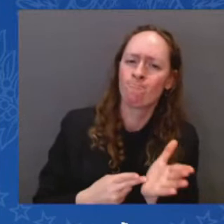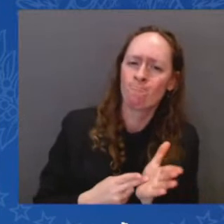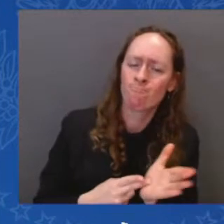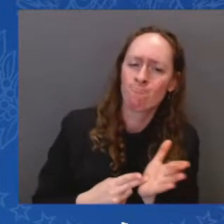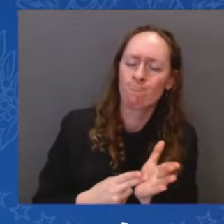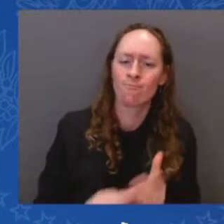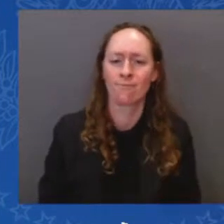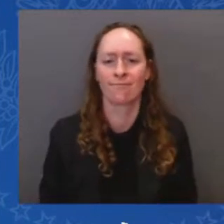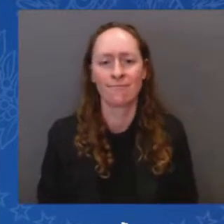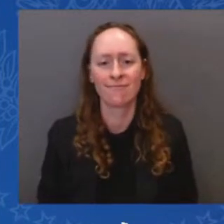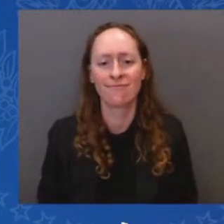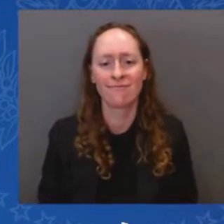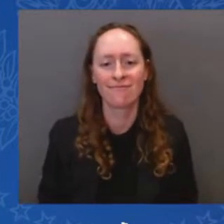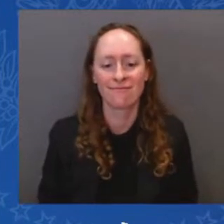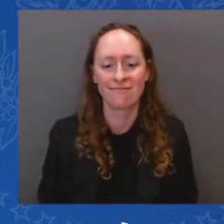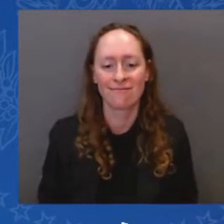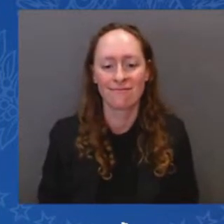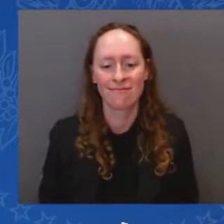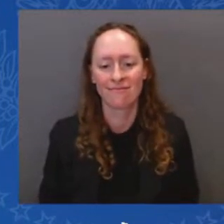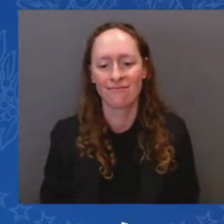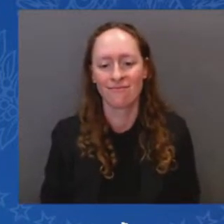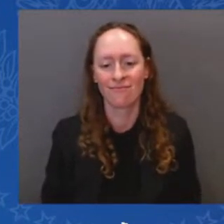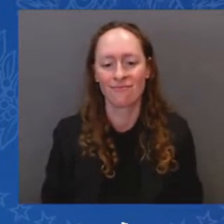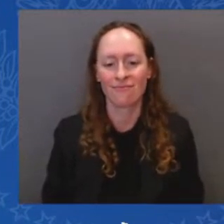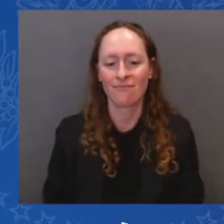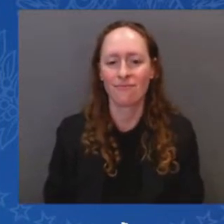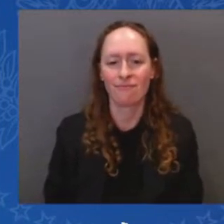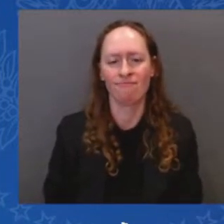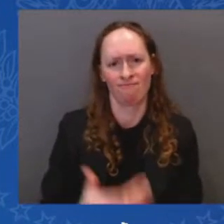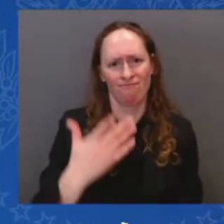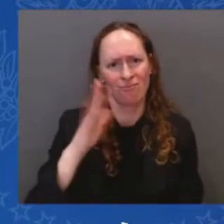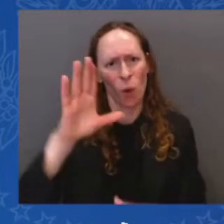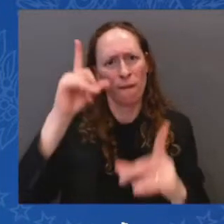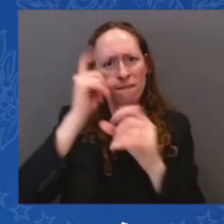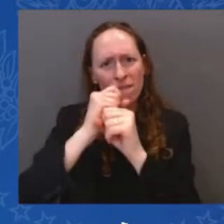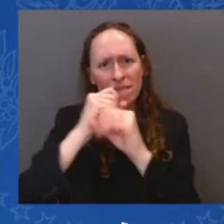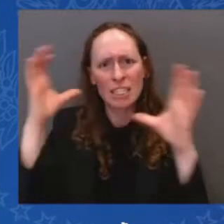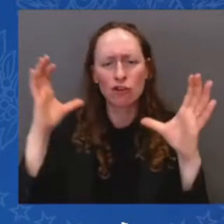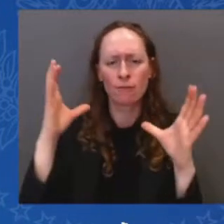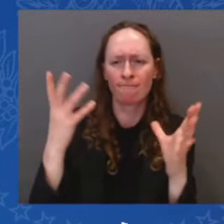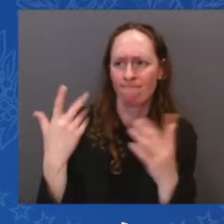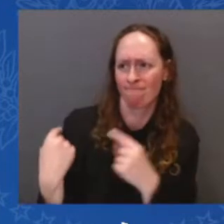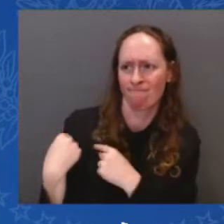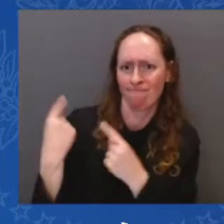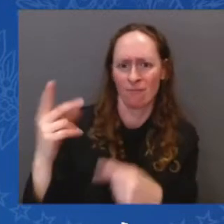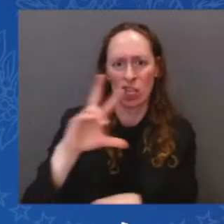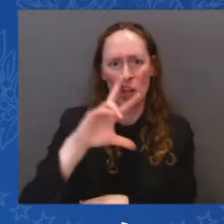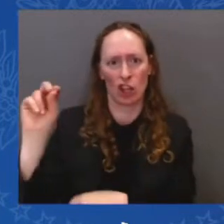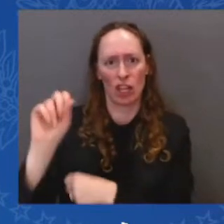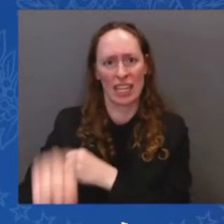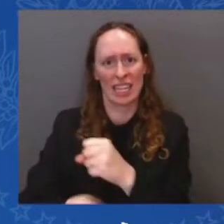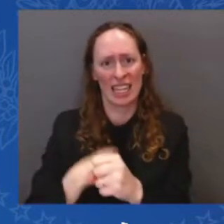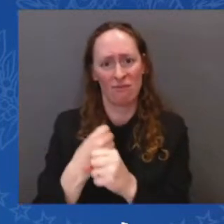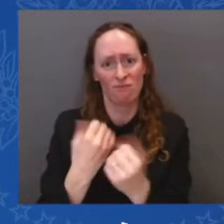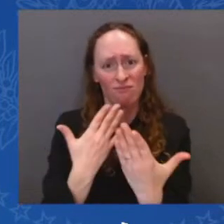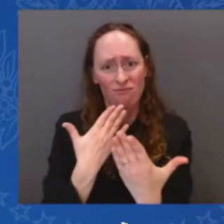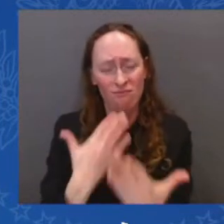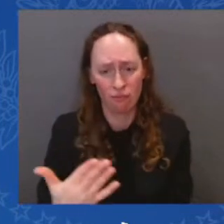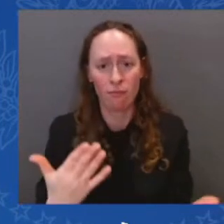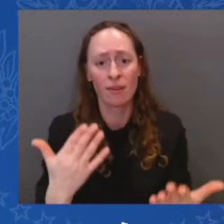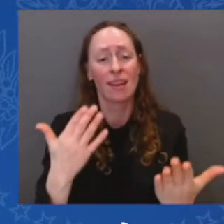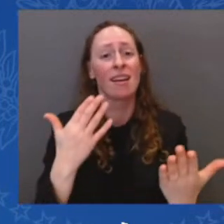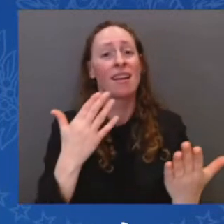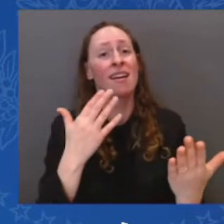served together in peace and war. To the members of Congress, I want to take a moment